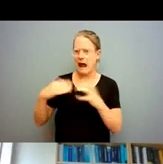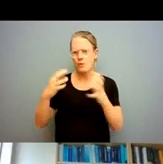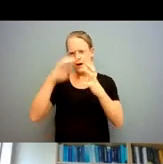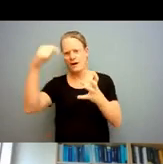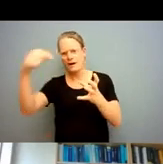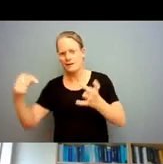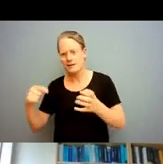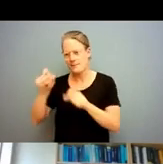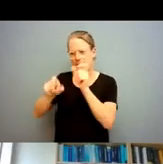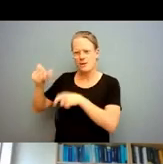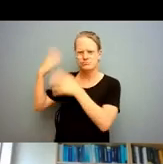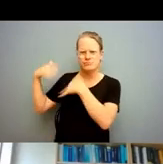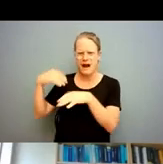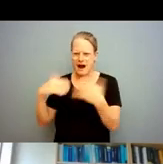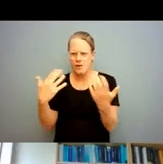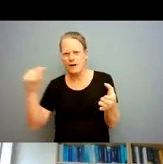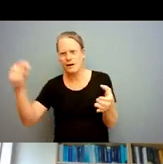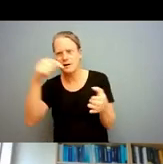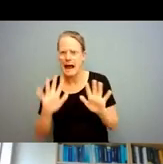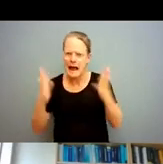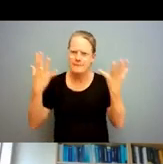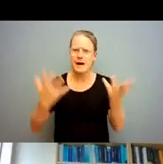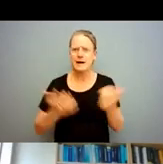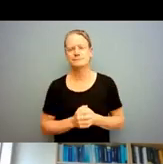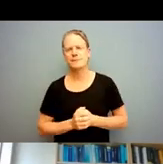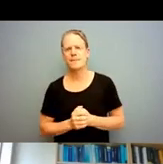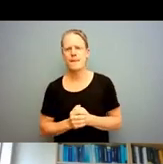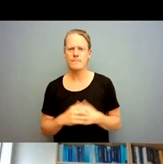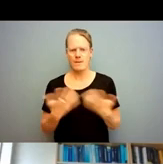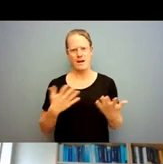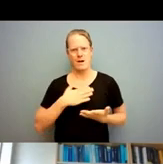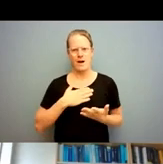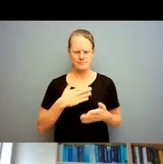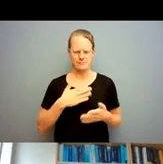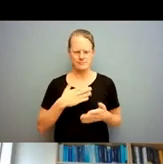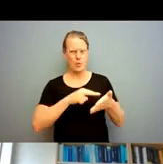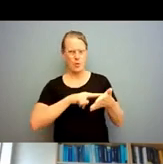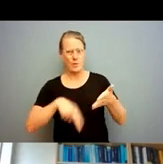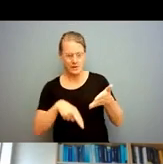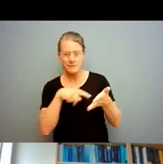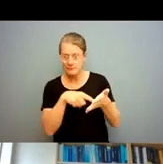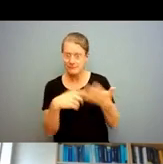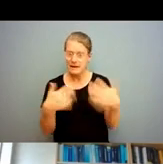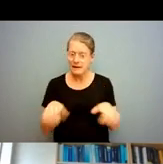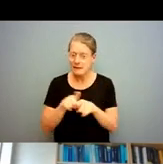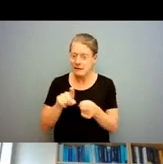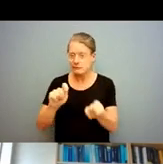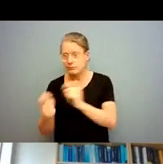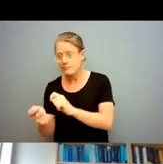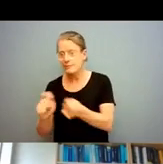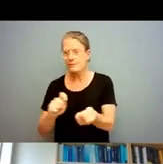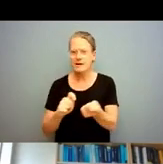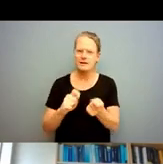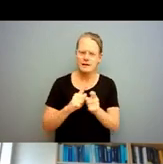human rights of Indigenous peoples, how effective it is in different regions of the world. We